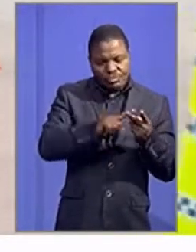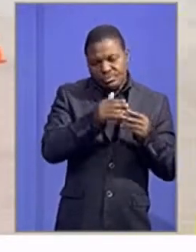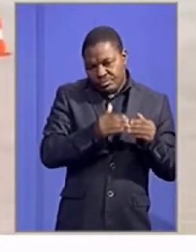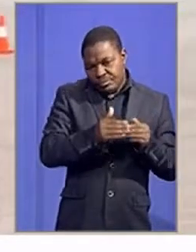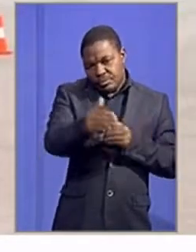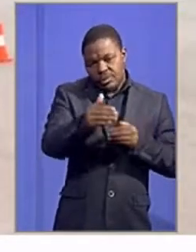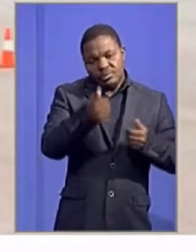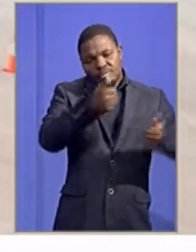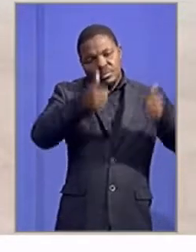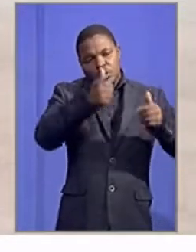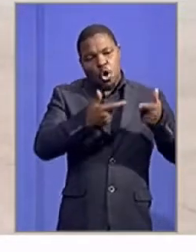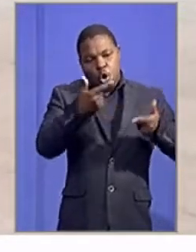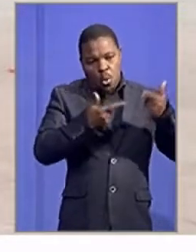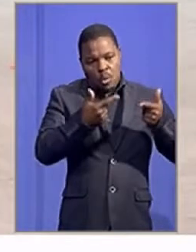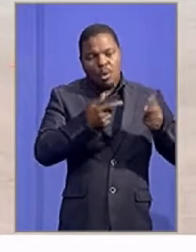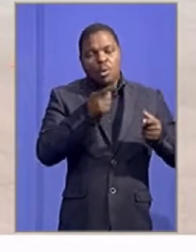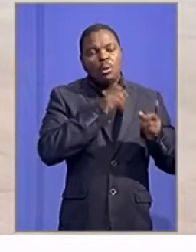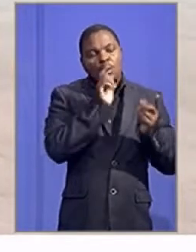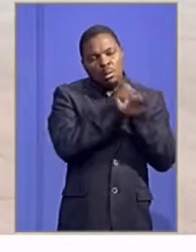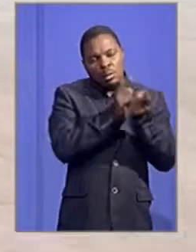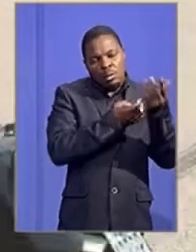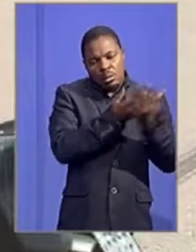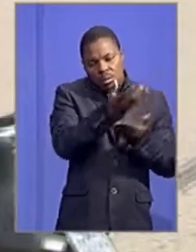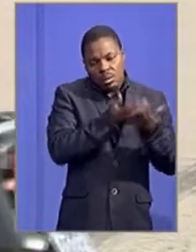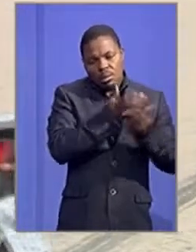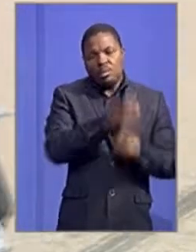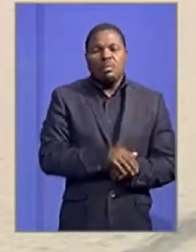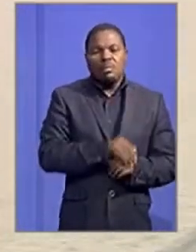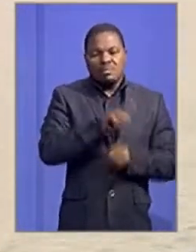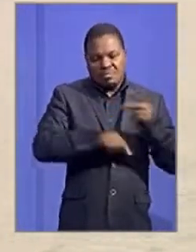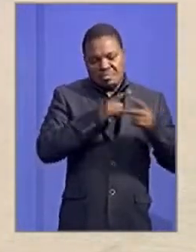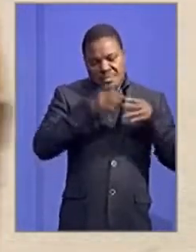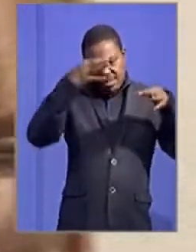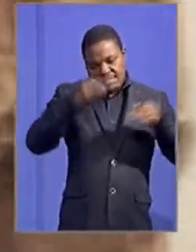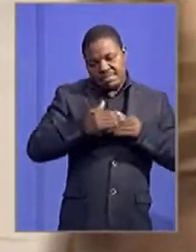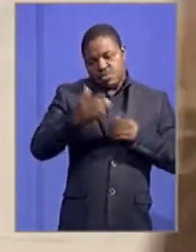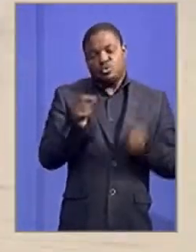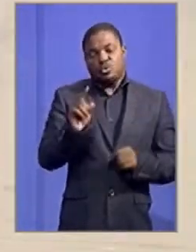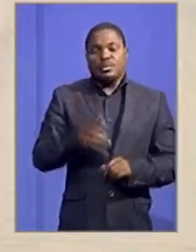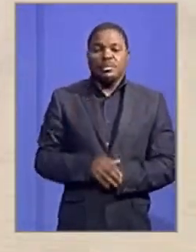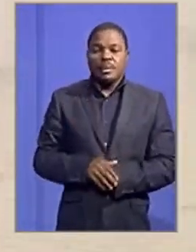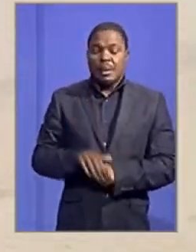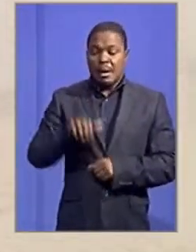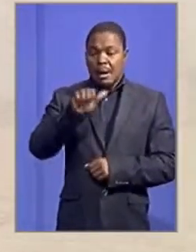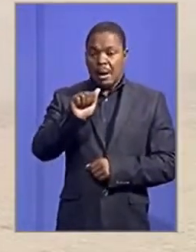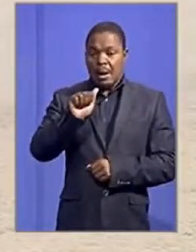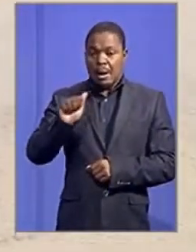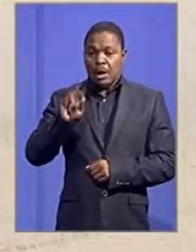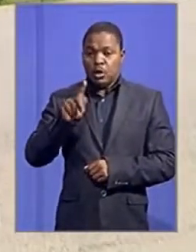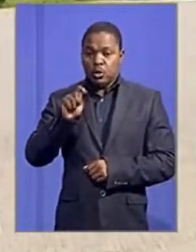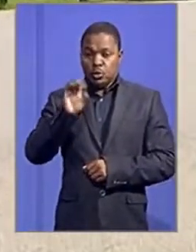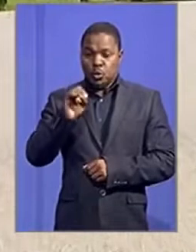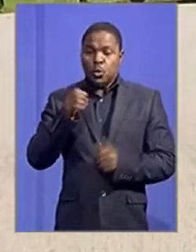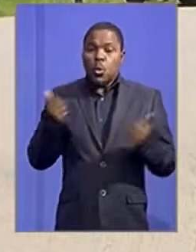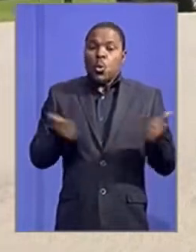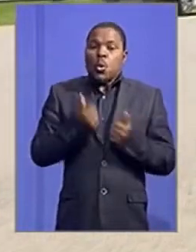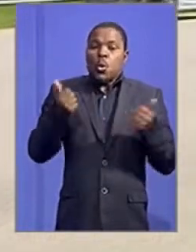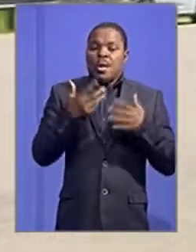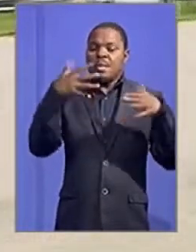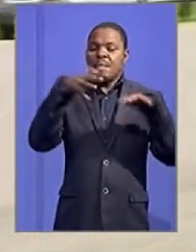our counsel, and it is only then that we will map the way forward. ARDO ine se iqadile ho kenngwa tshebetsong naha ka bophara